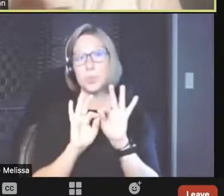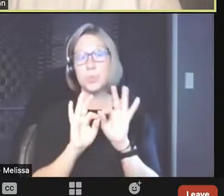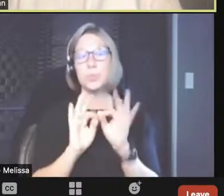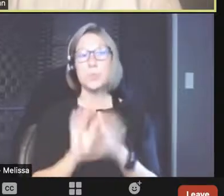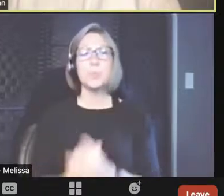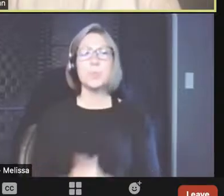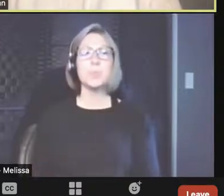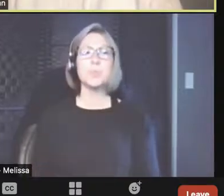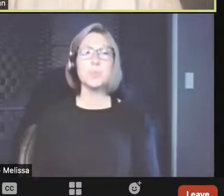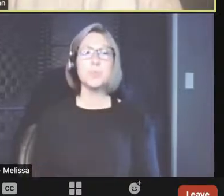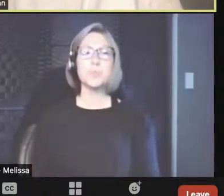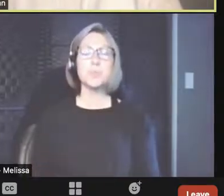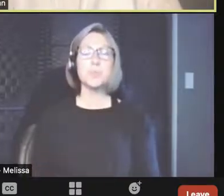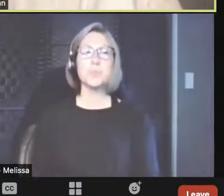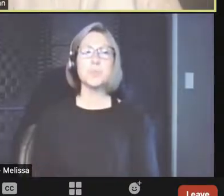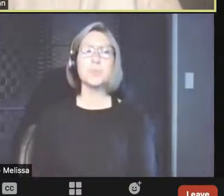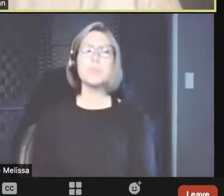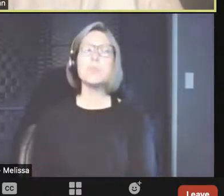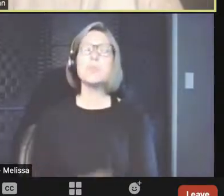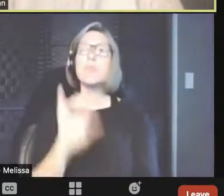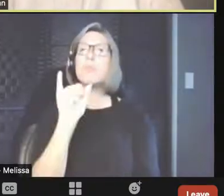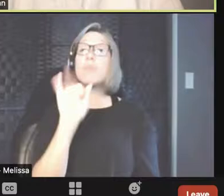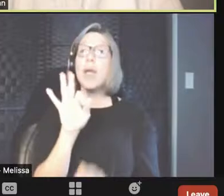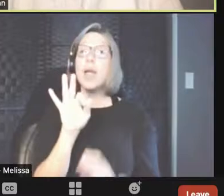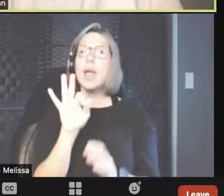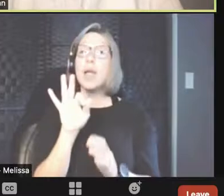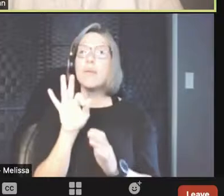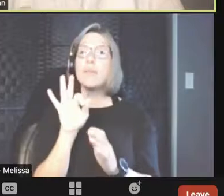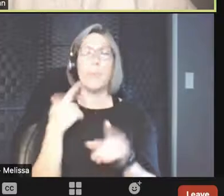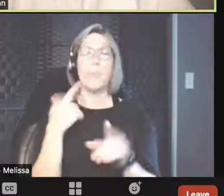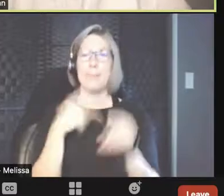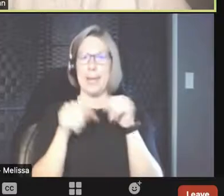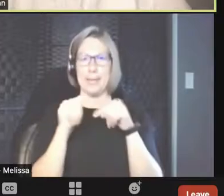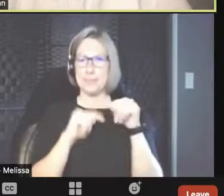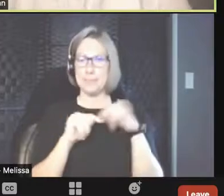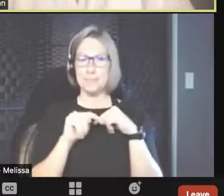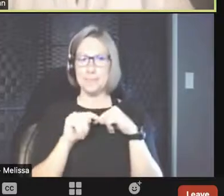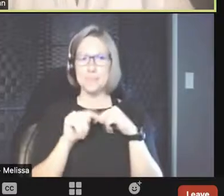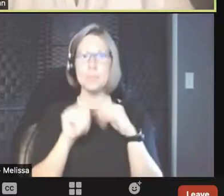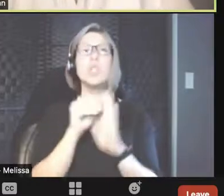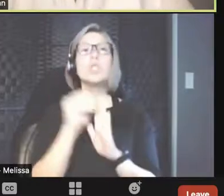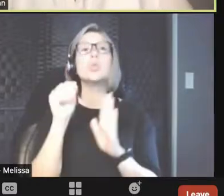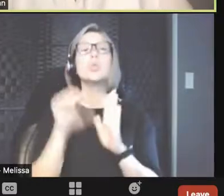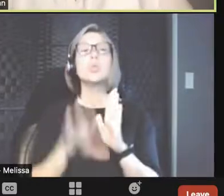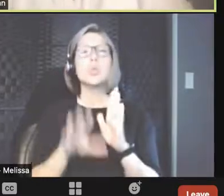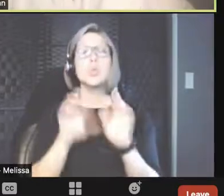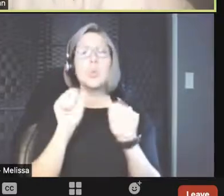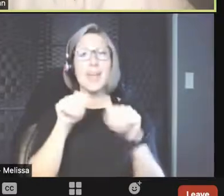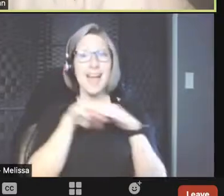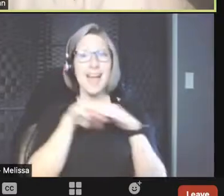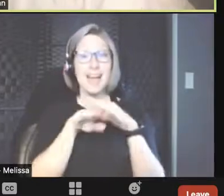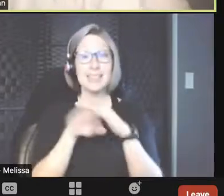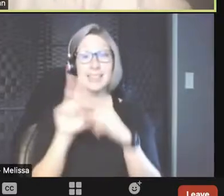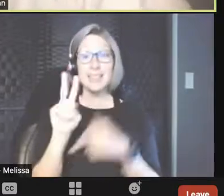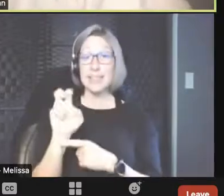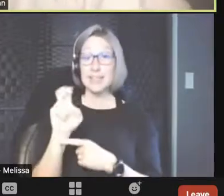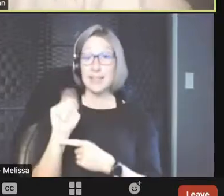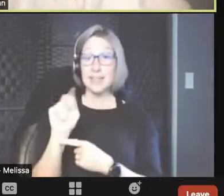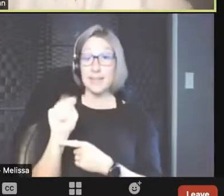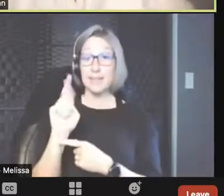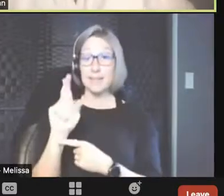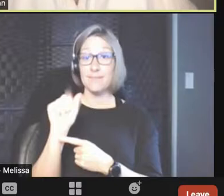So if the student is able, I'm going to just go back for a second. If the student is able to access ventral stream